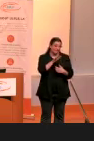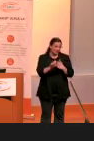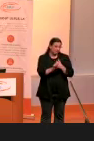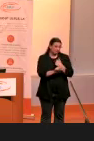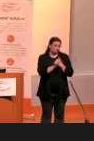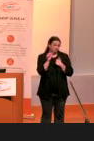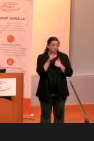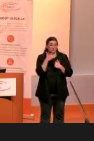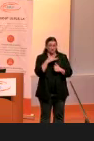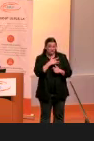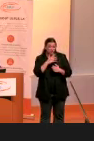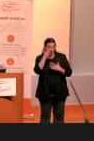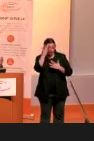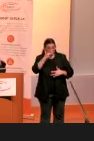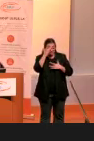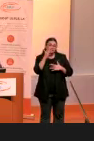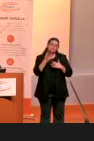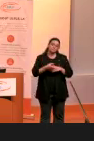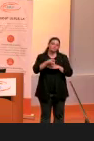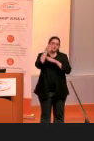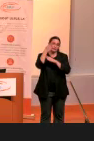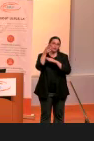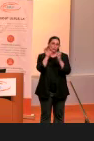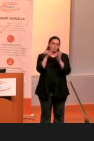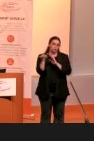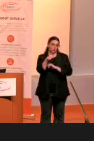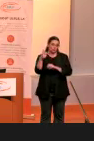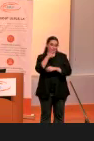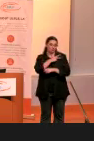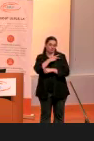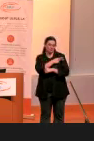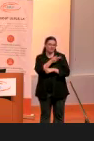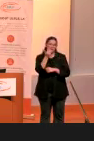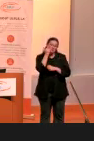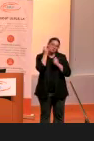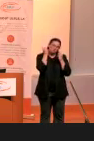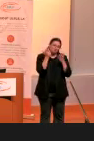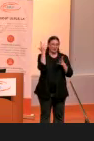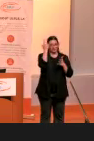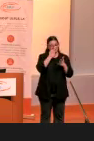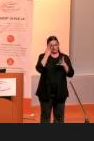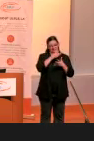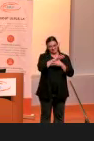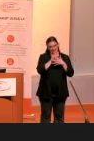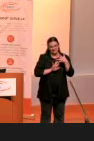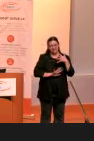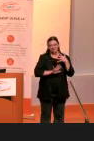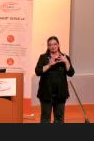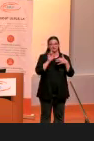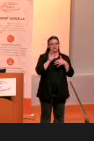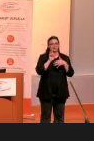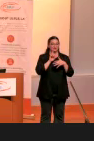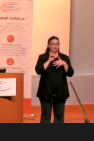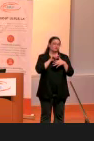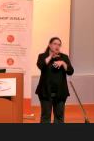think, again, as we've talked about, there's a lot of different things that contribute to this. There's a combination of some